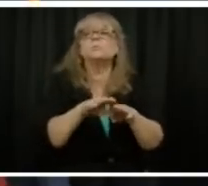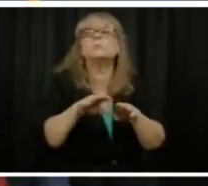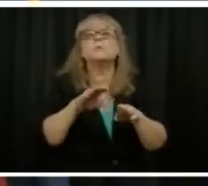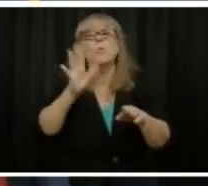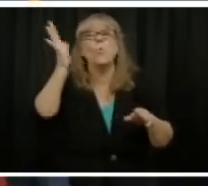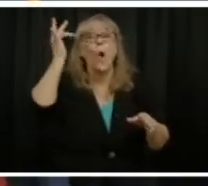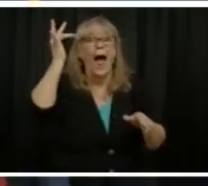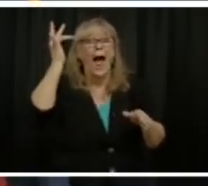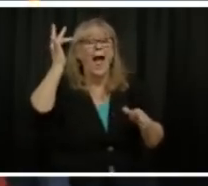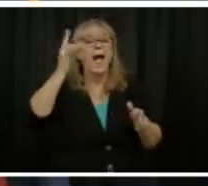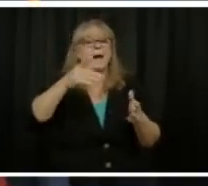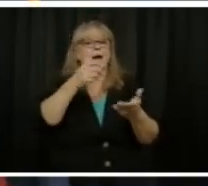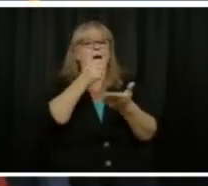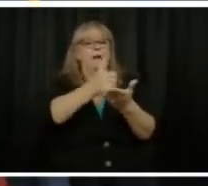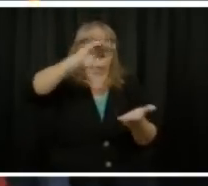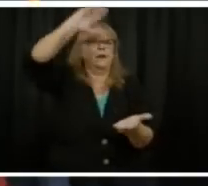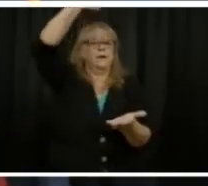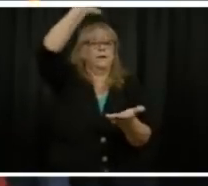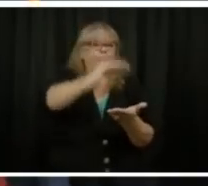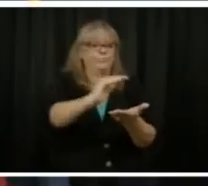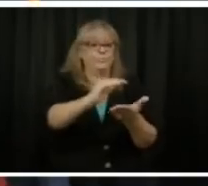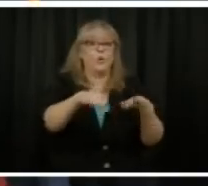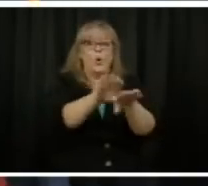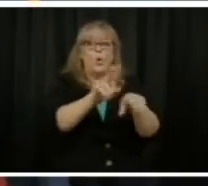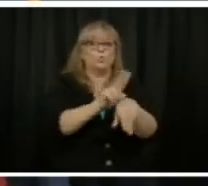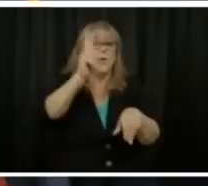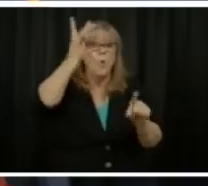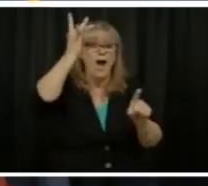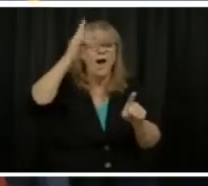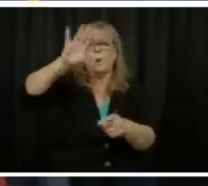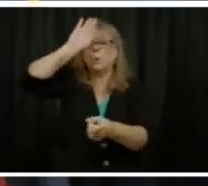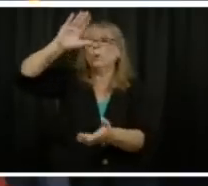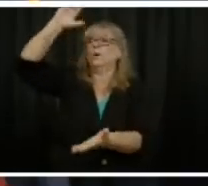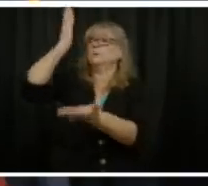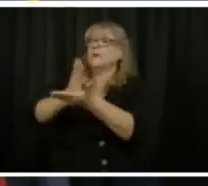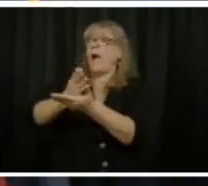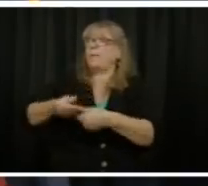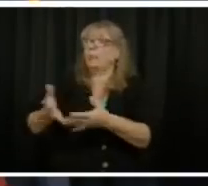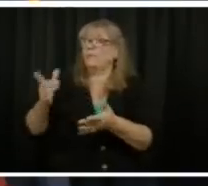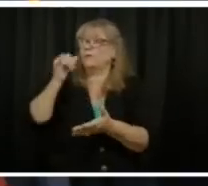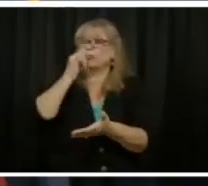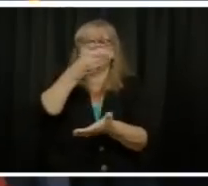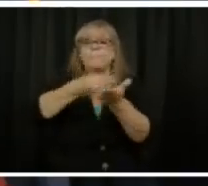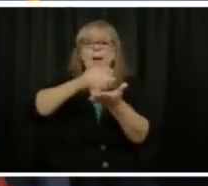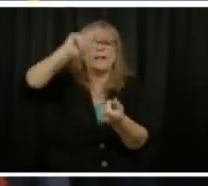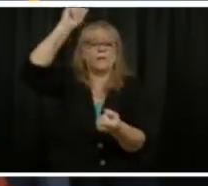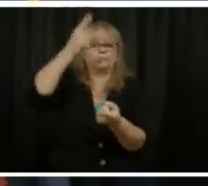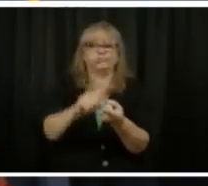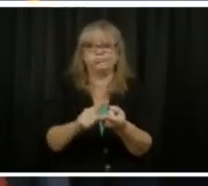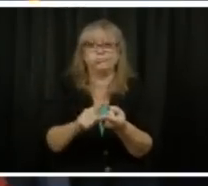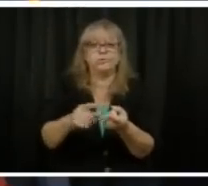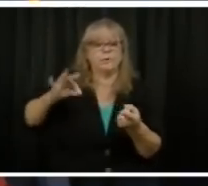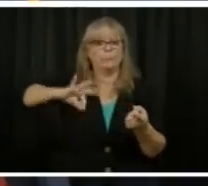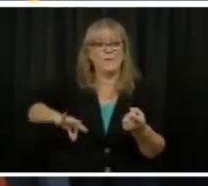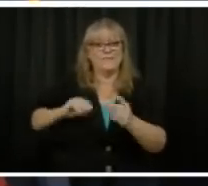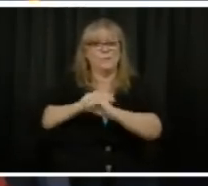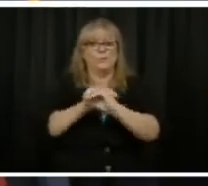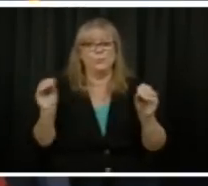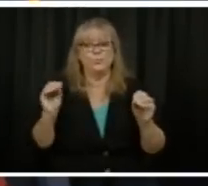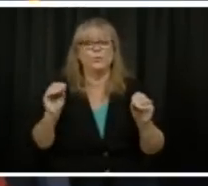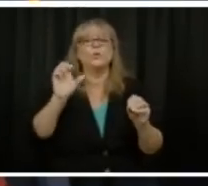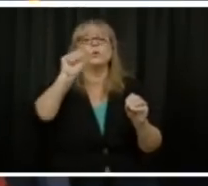saying instead of 2, temporarily, last call is 10 p.m. for alcohol in our state. If you have any